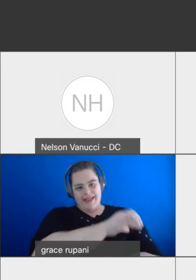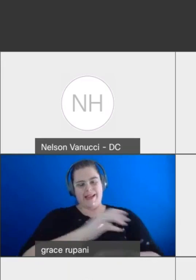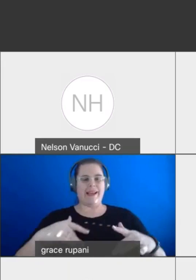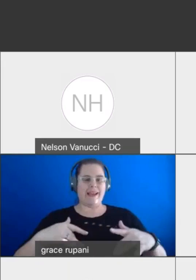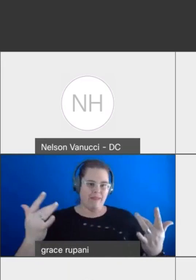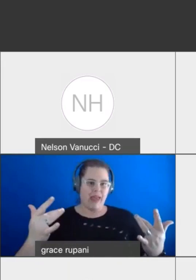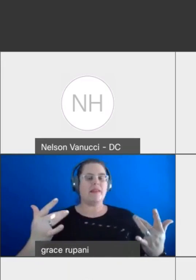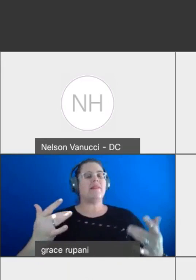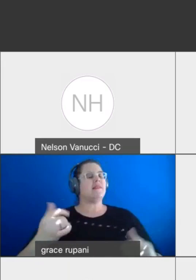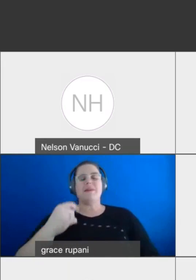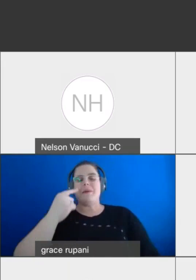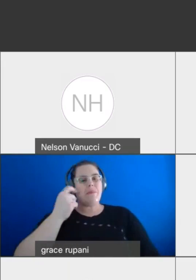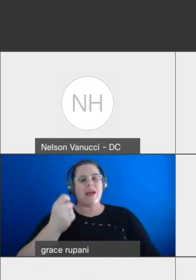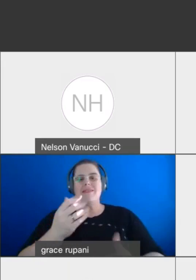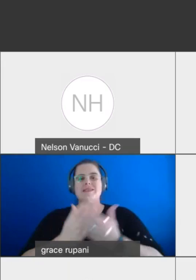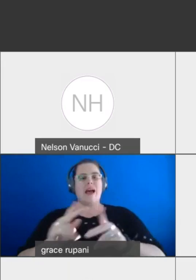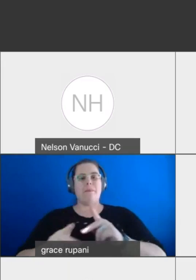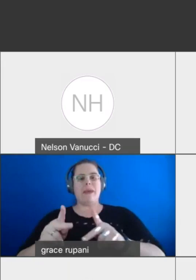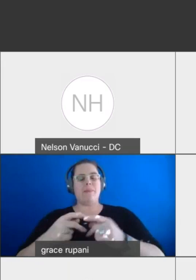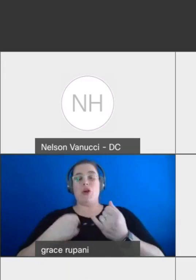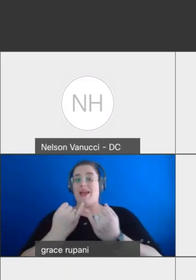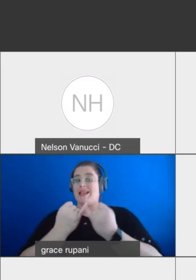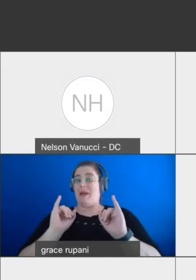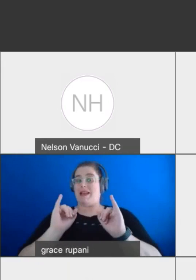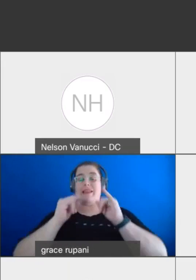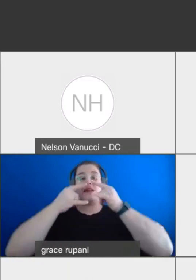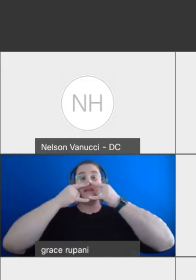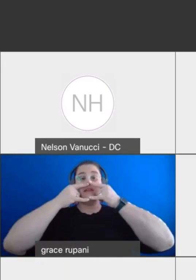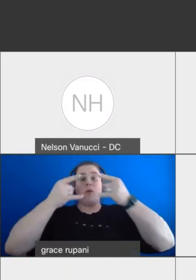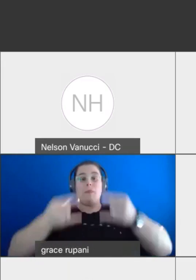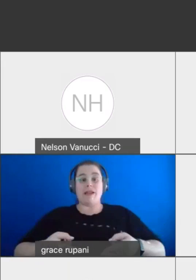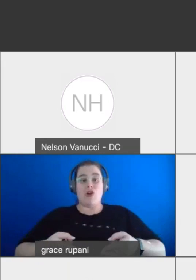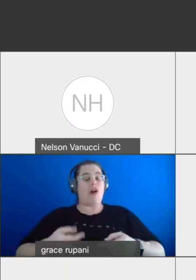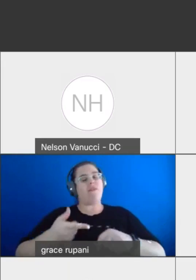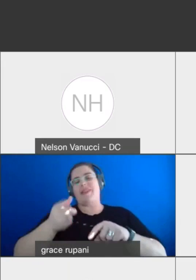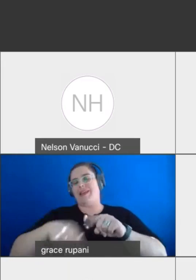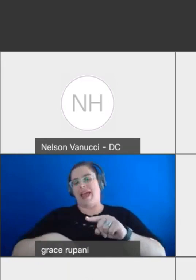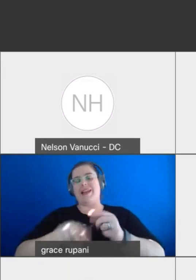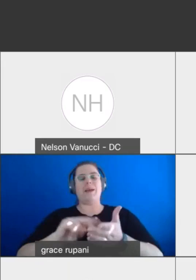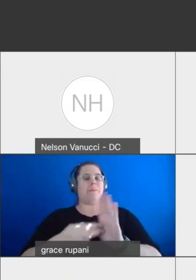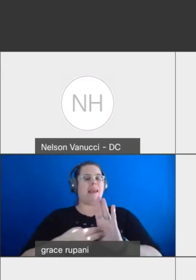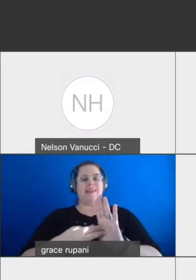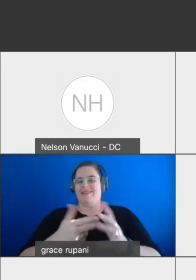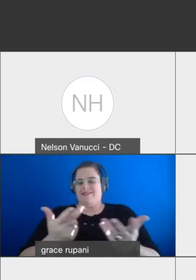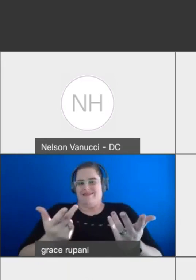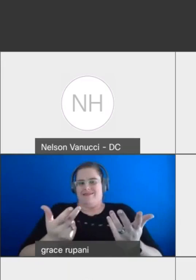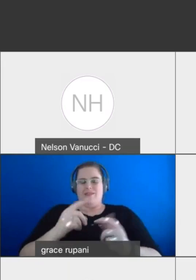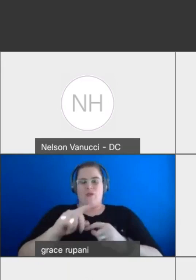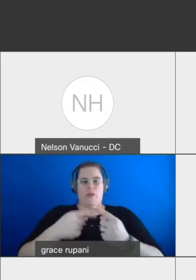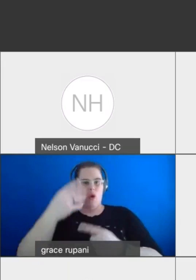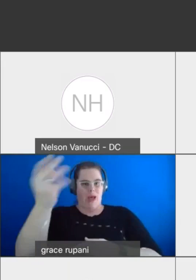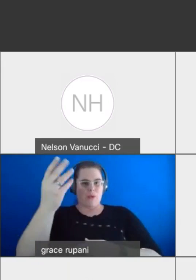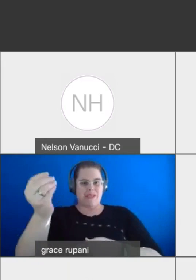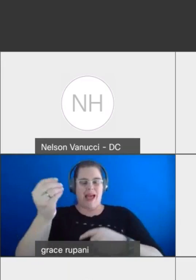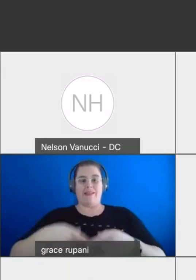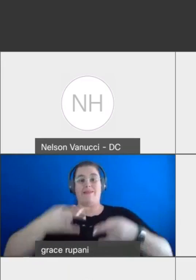because they're not able to independently remove a mask, they shouldn't have a mask on. It would be more difficult for them to go to